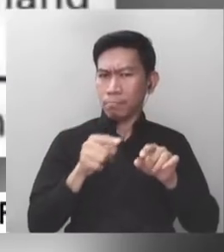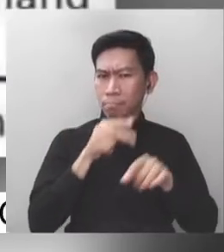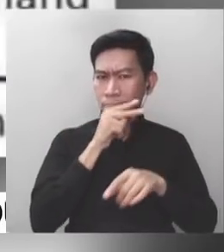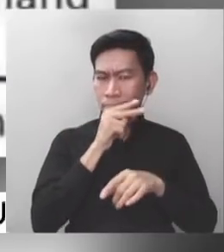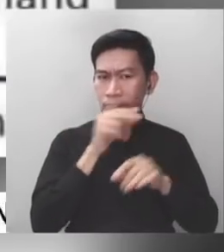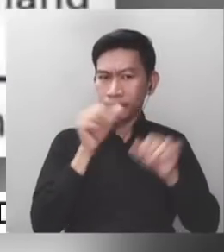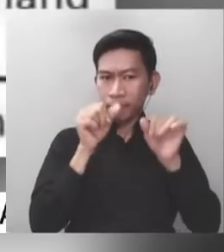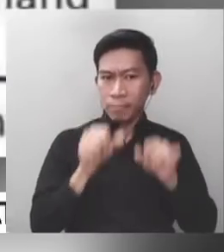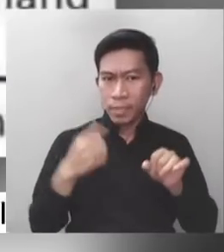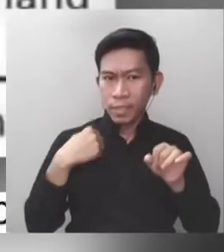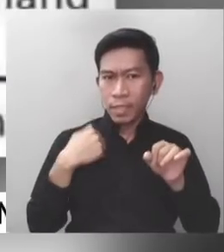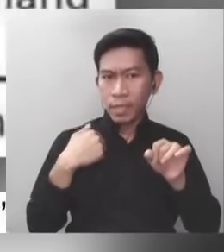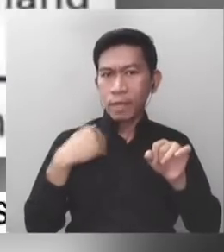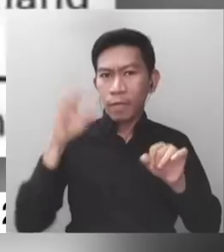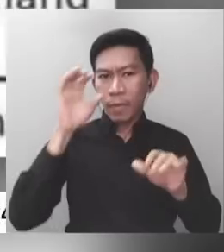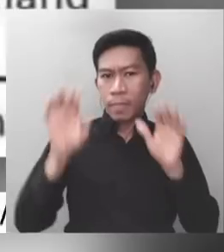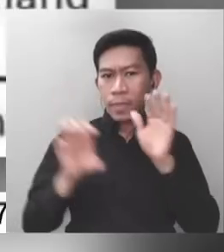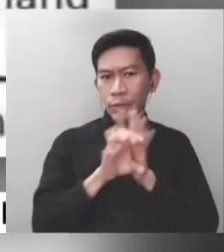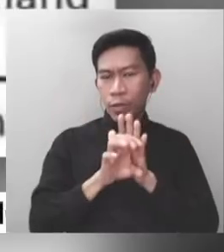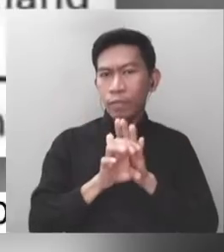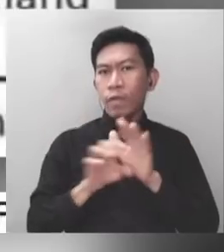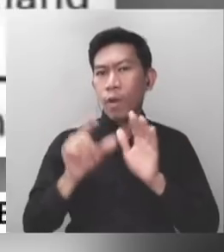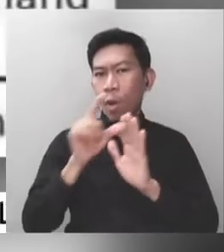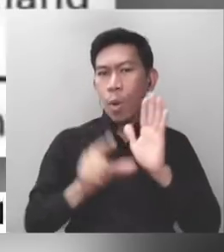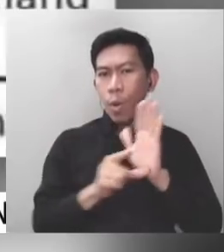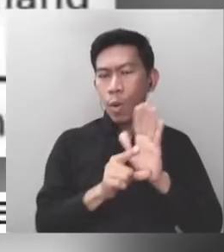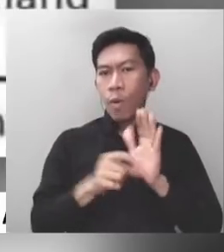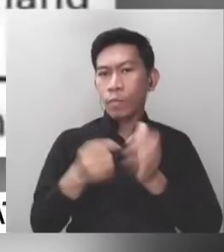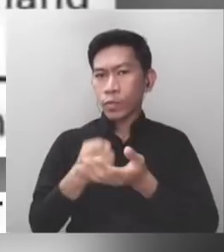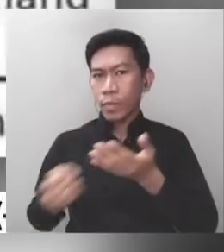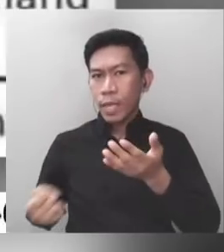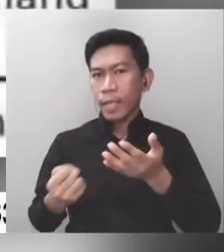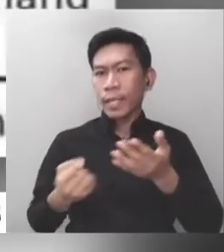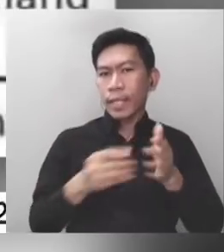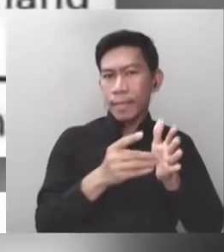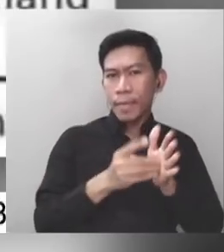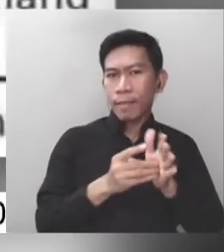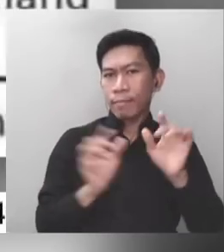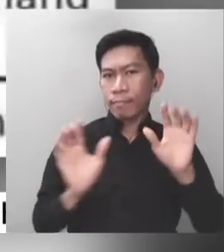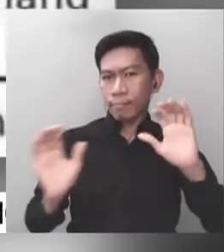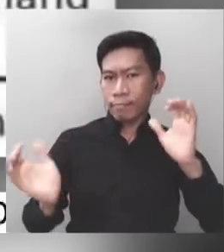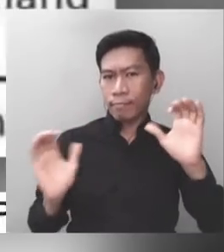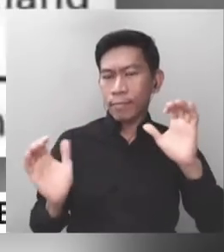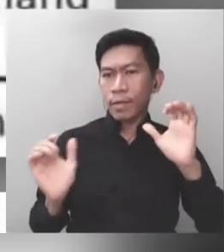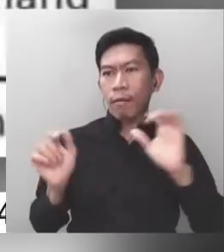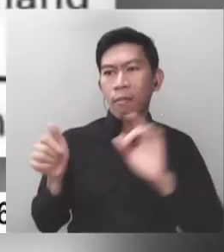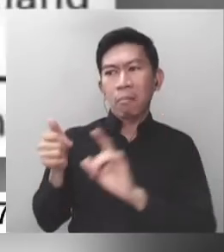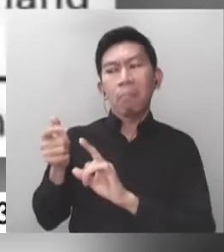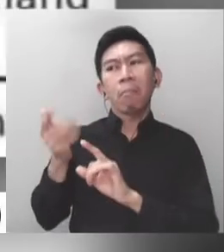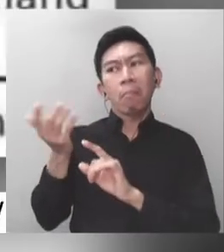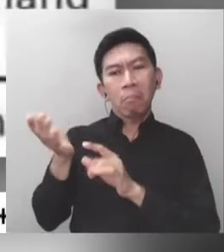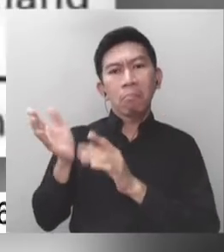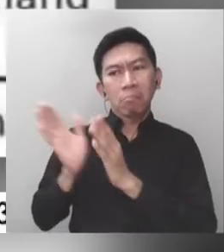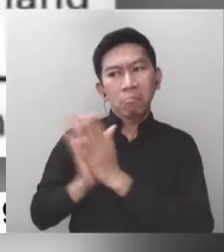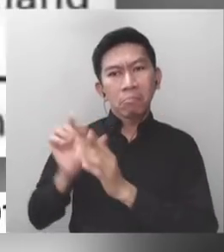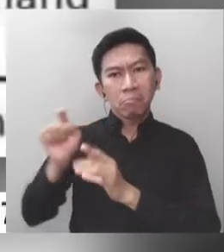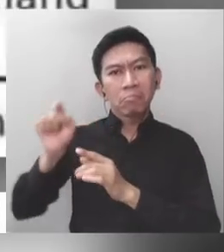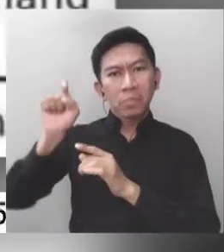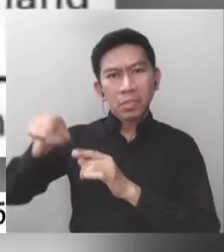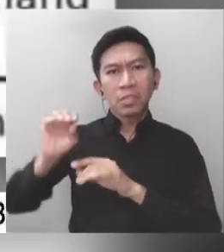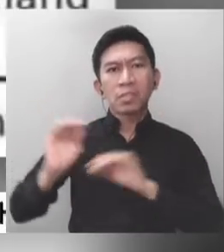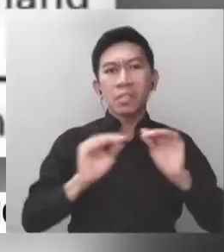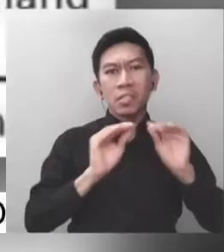of supply and demand. Her post garnered comments saying Magno should teach economics to cabinet members as well as